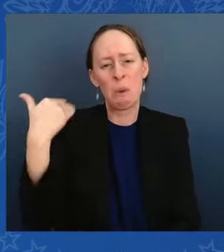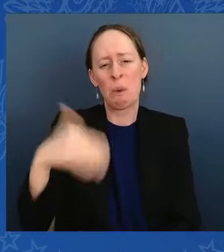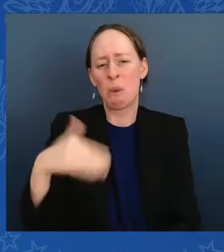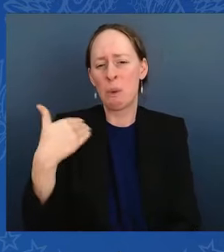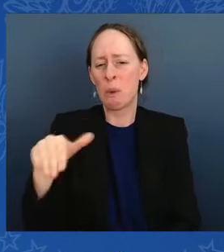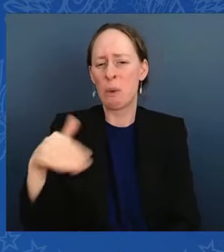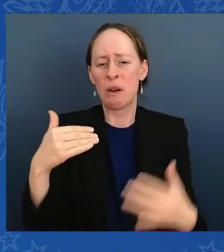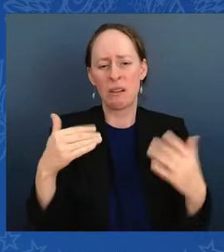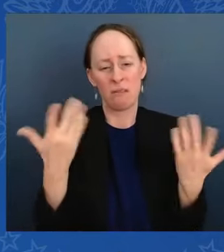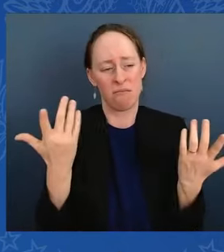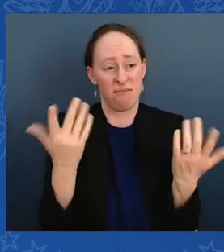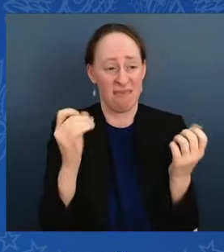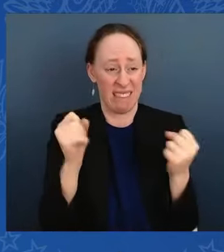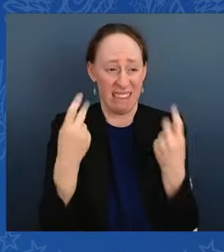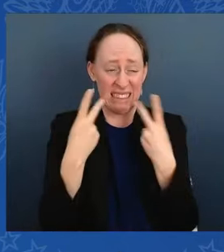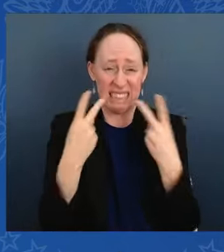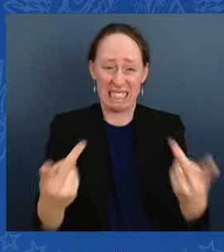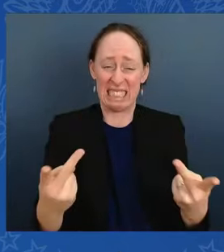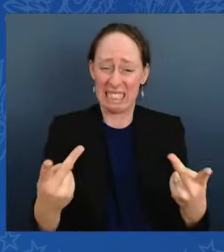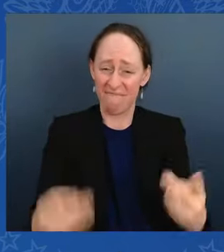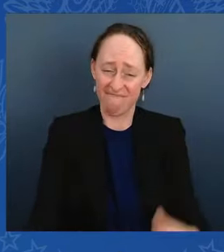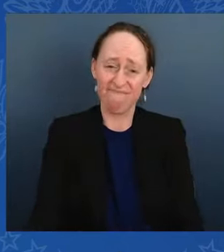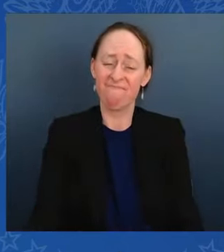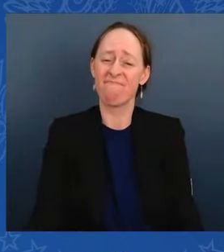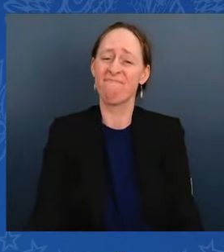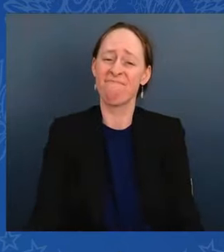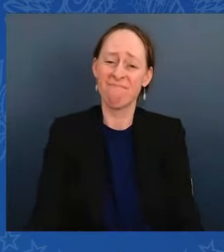But it's not just the farms. It's businesses, it's